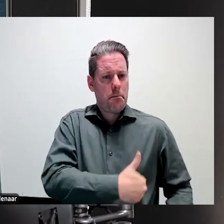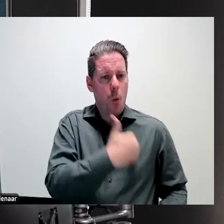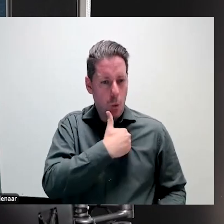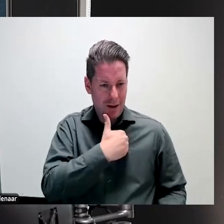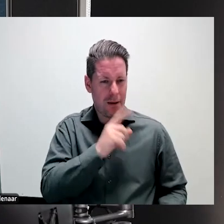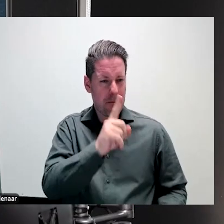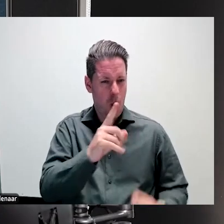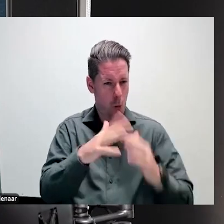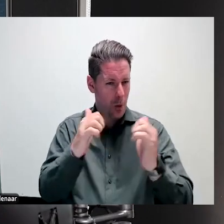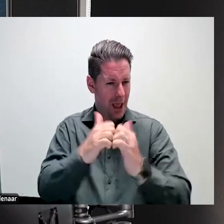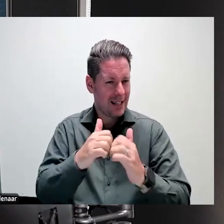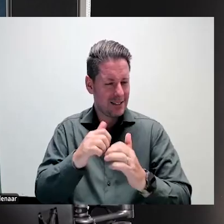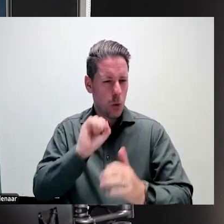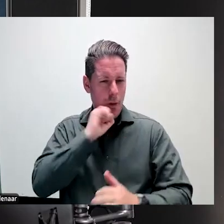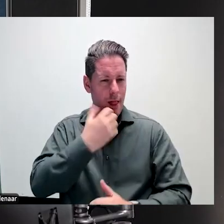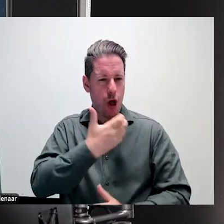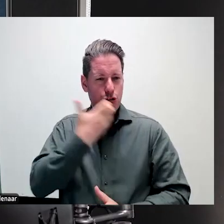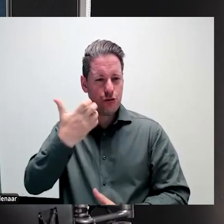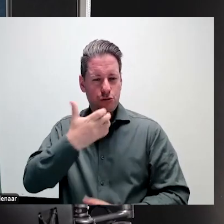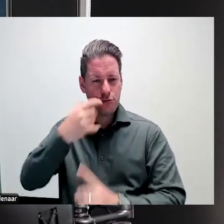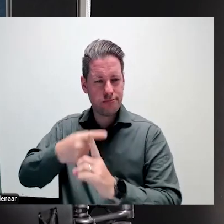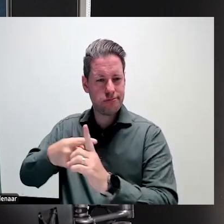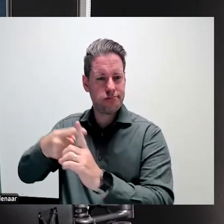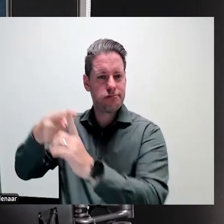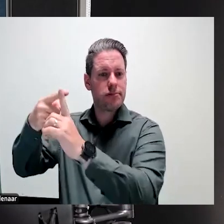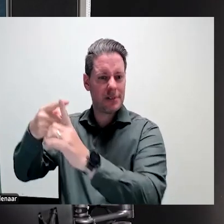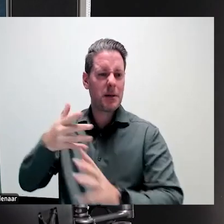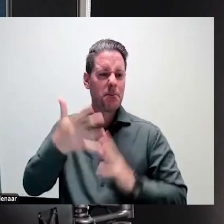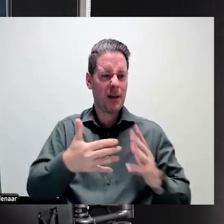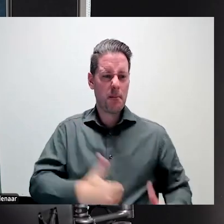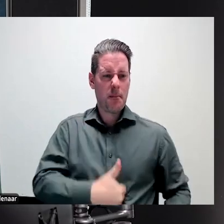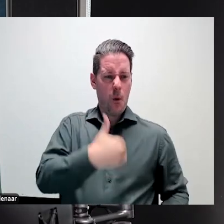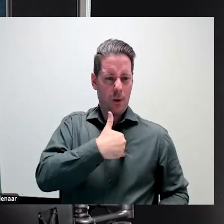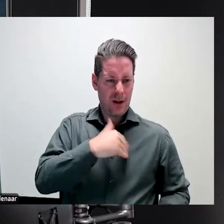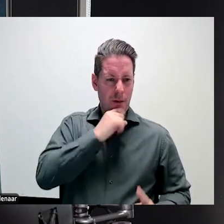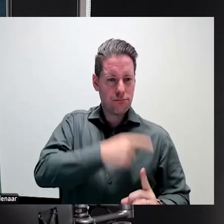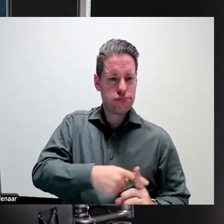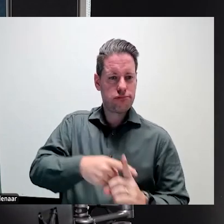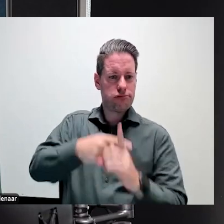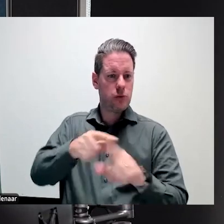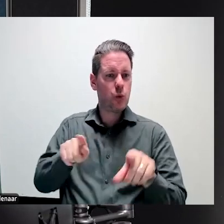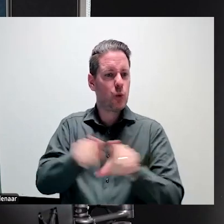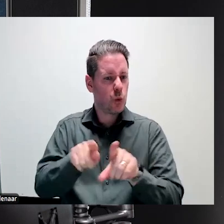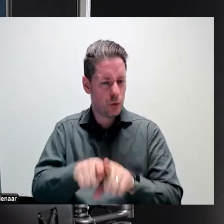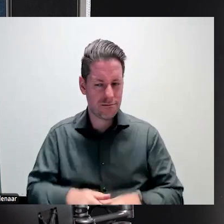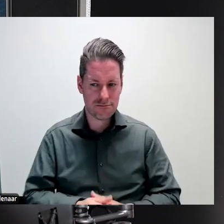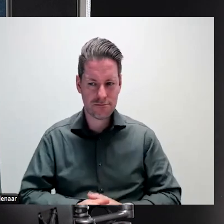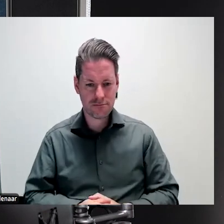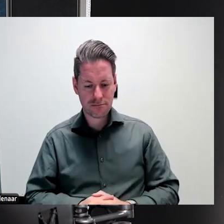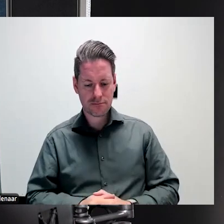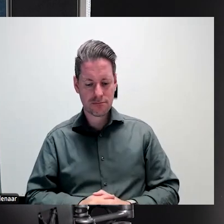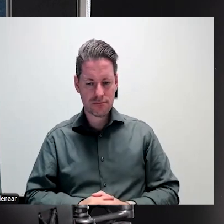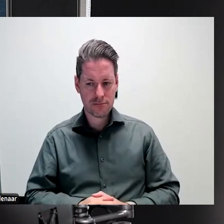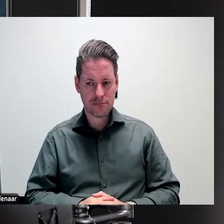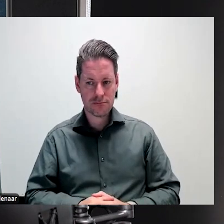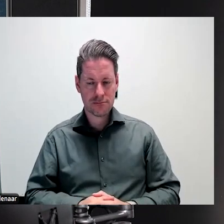those maximums warm, the maximums today will largely be around about average for most of the state.